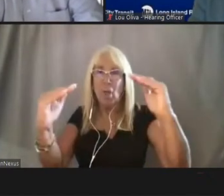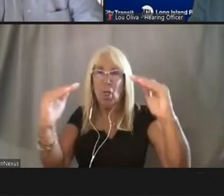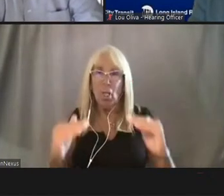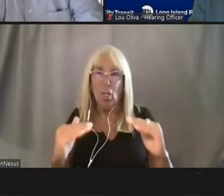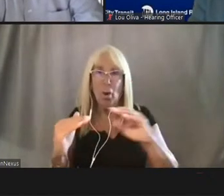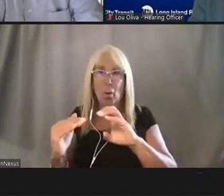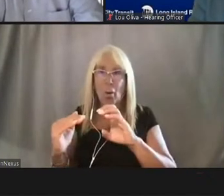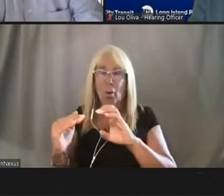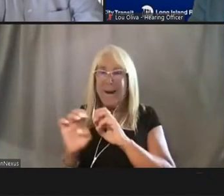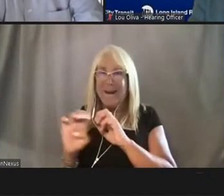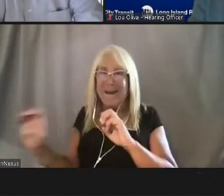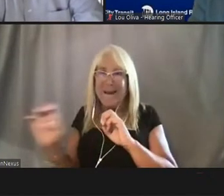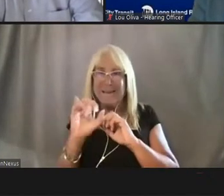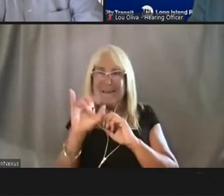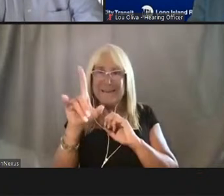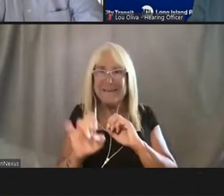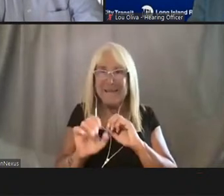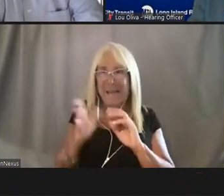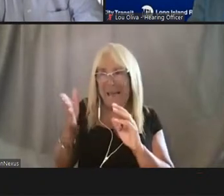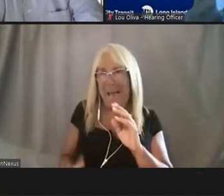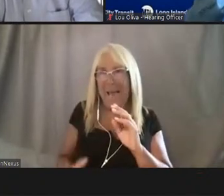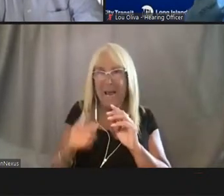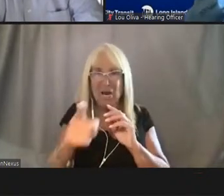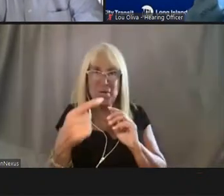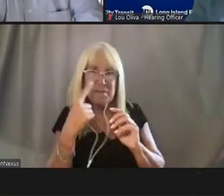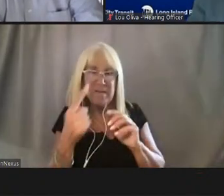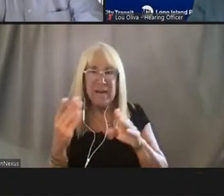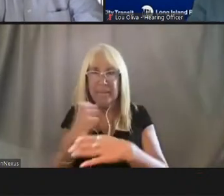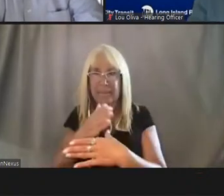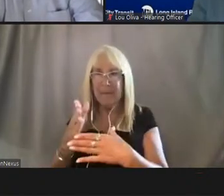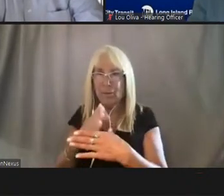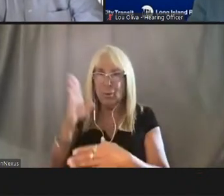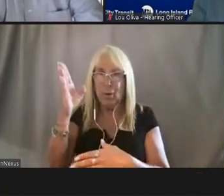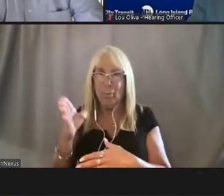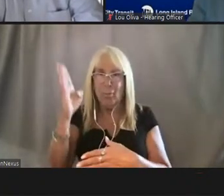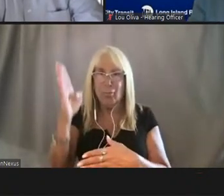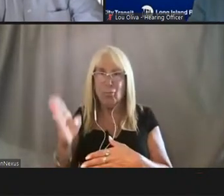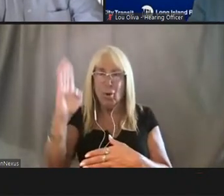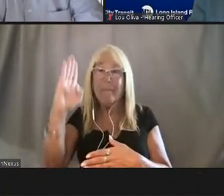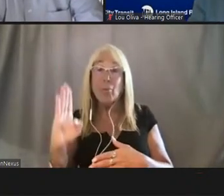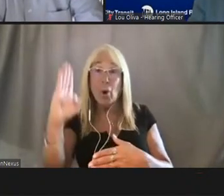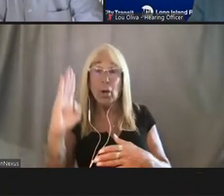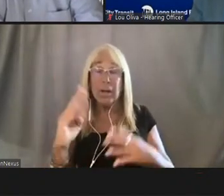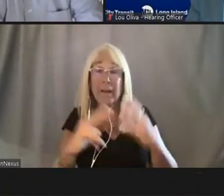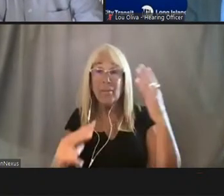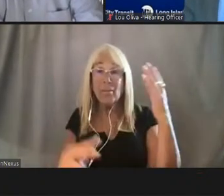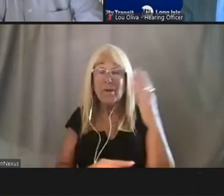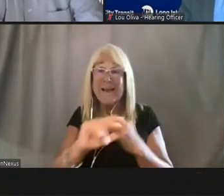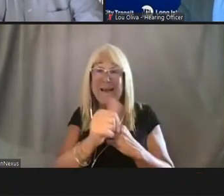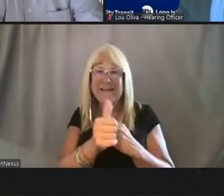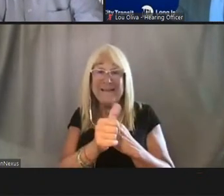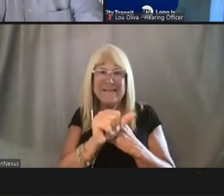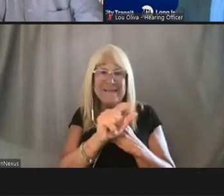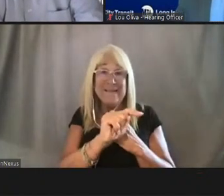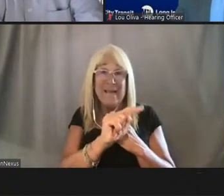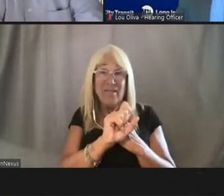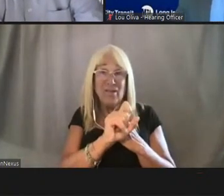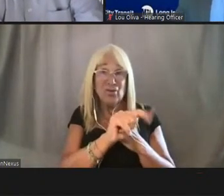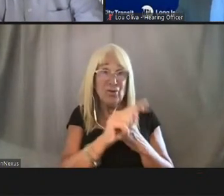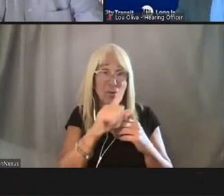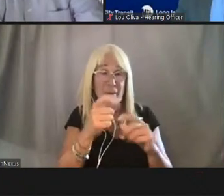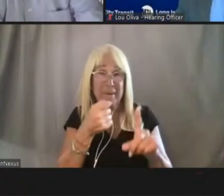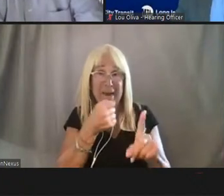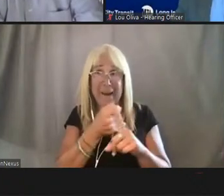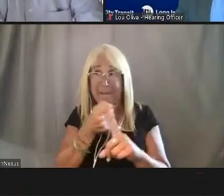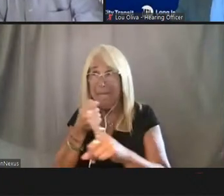figures showed that between the Brooklyn Bridge and the 10th Street will be adversely impacted by pollution